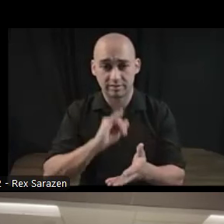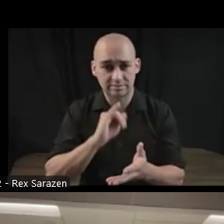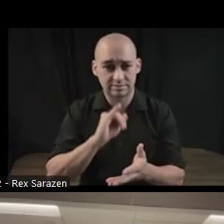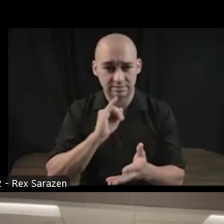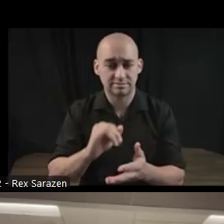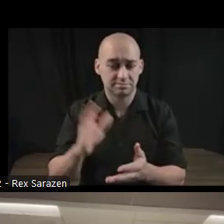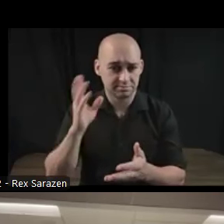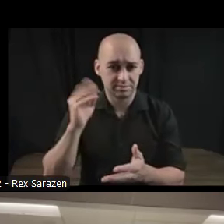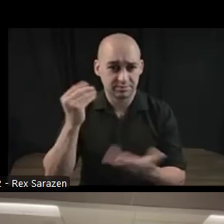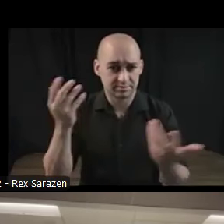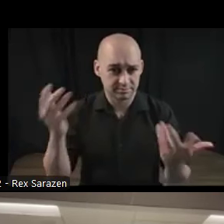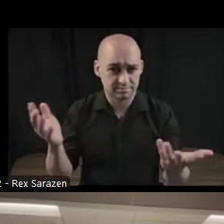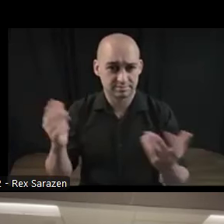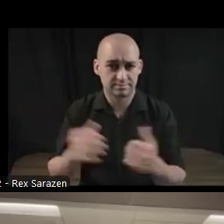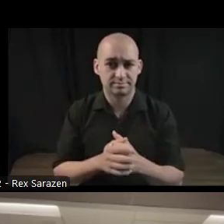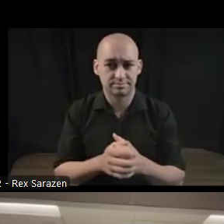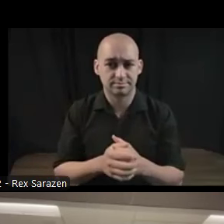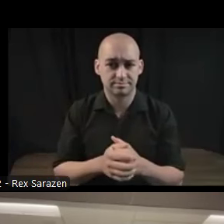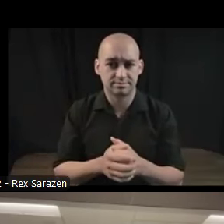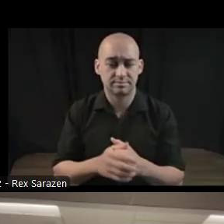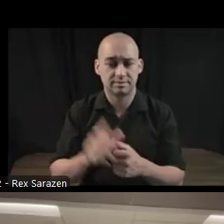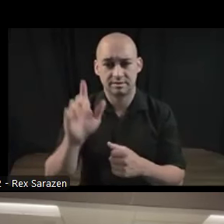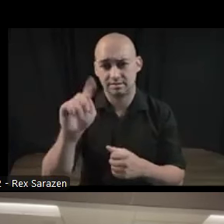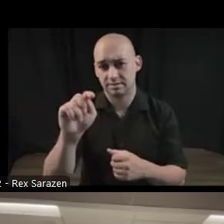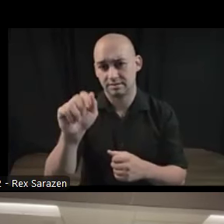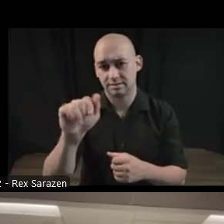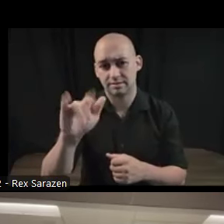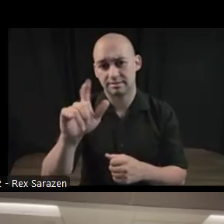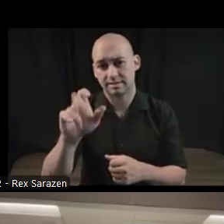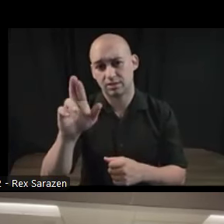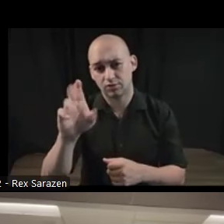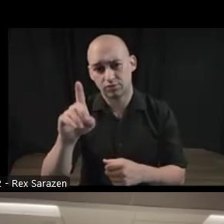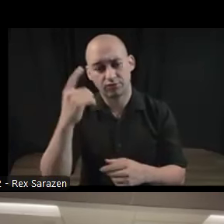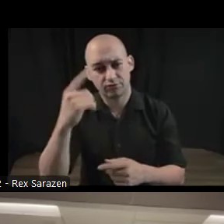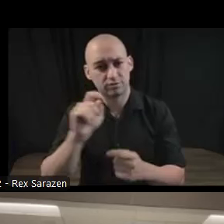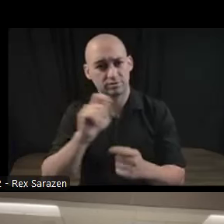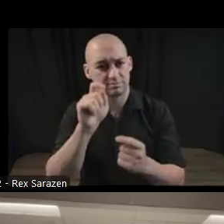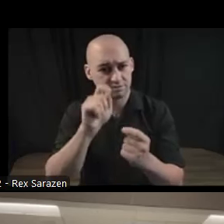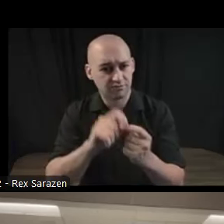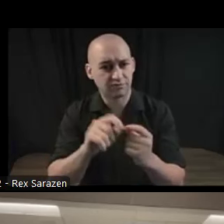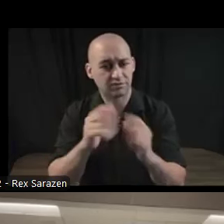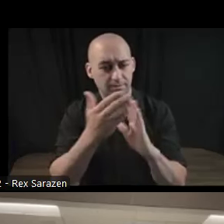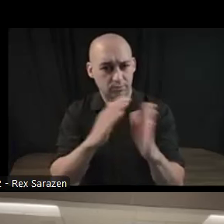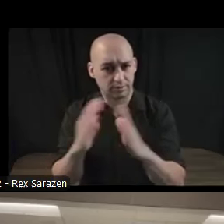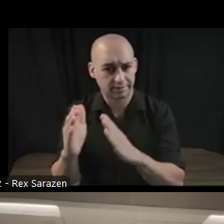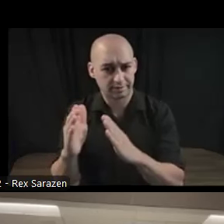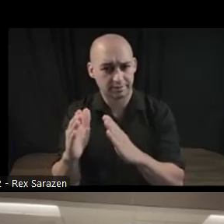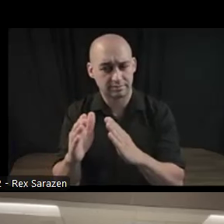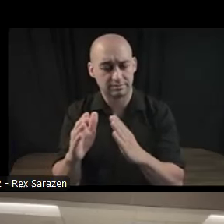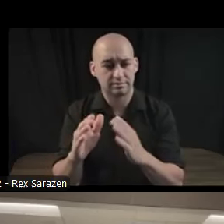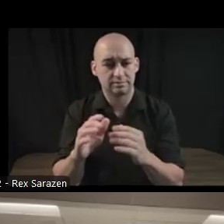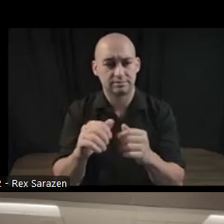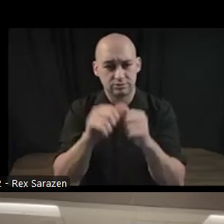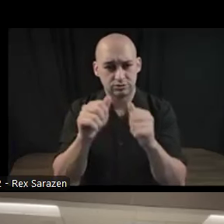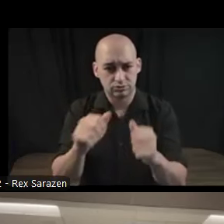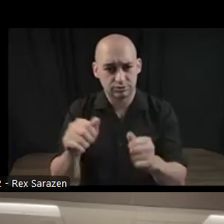been, and it's been tailored for specific communities. So I know we have taken it for the African American